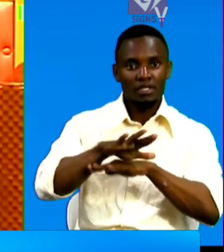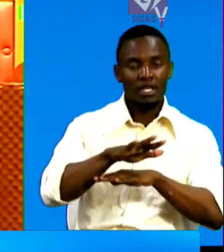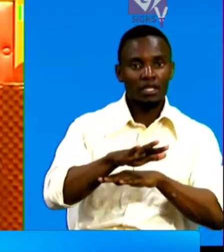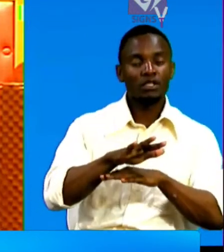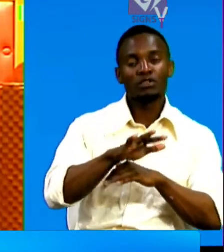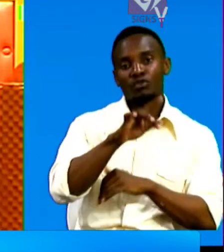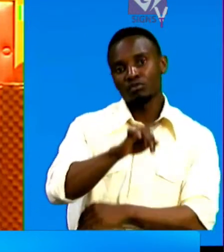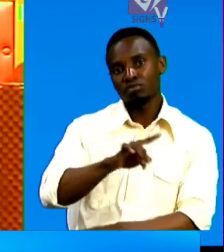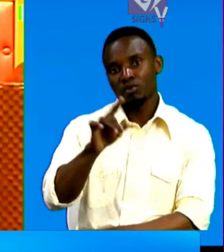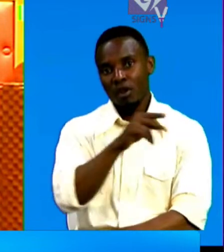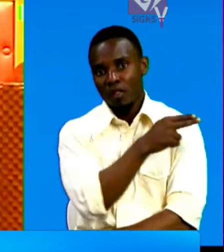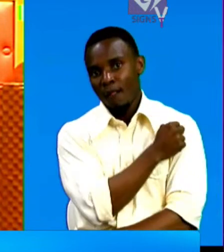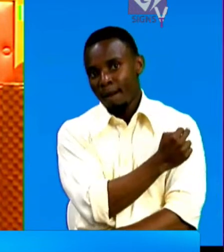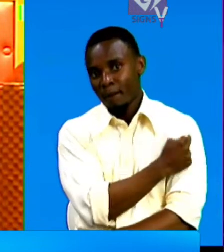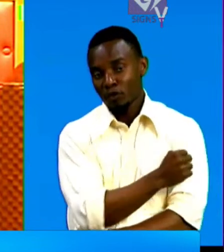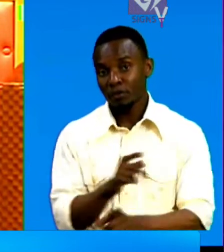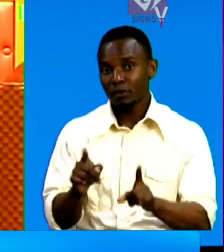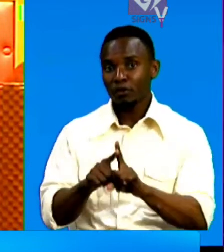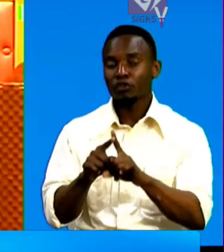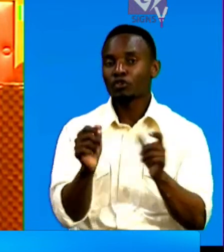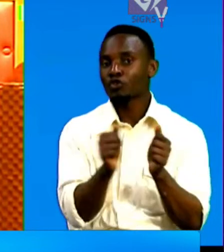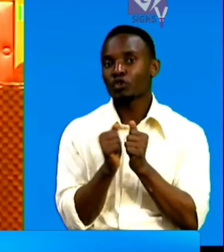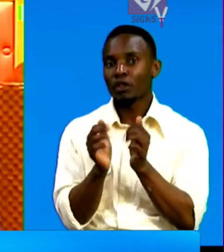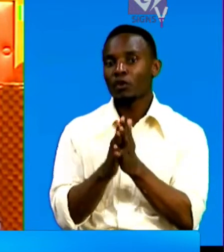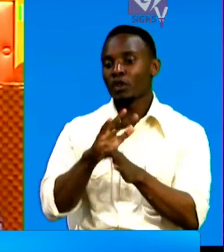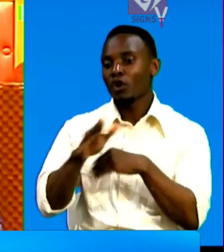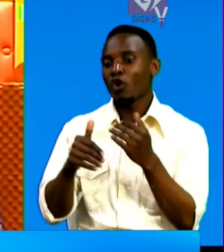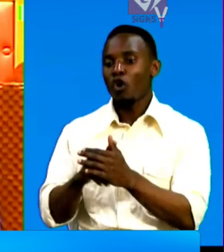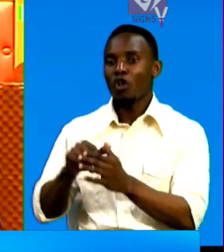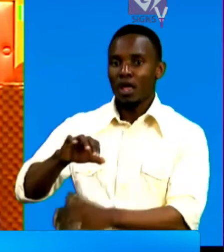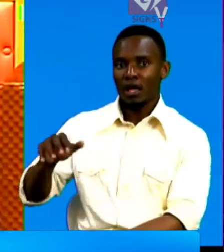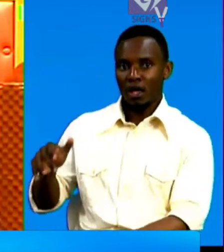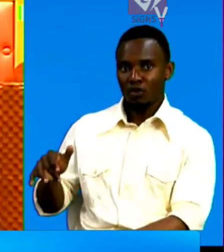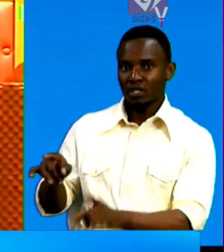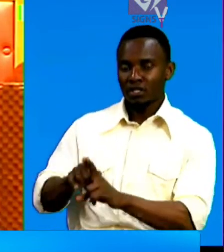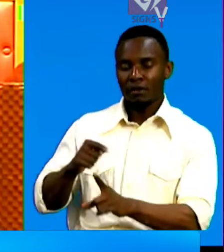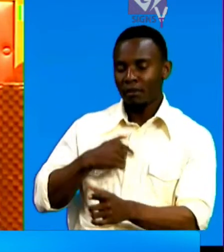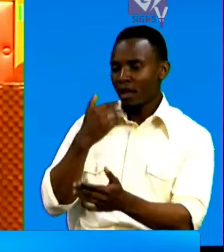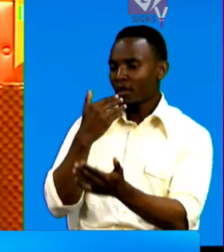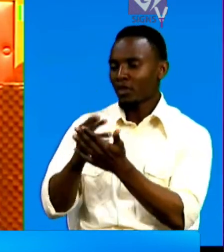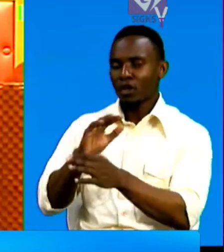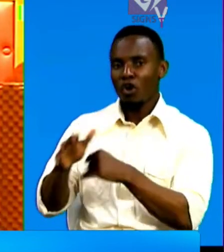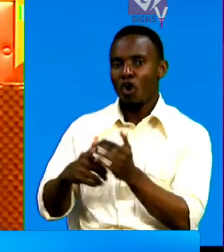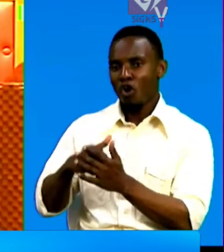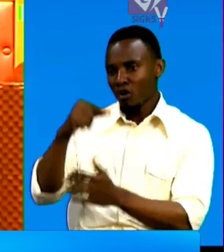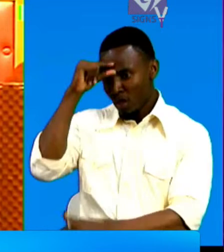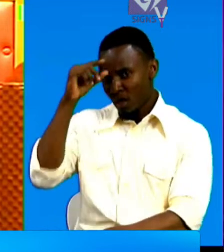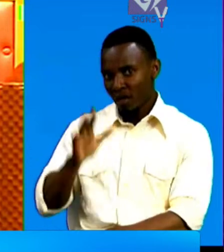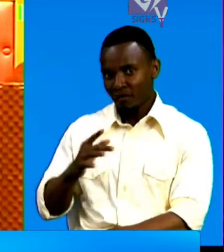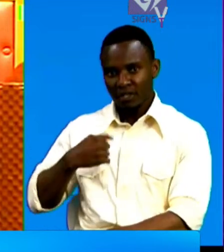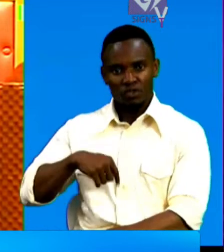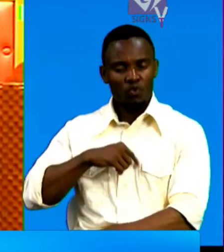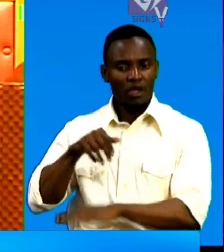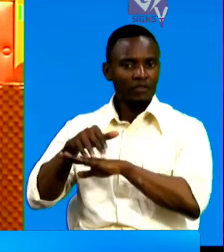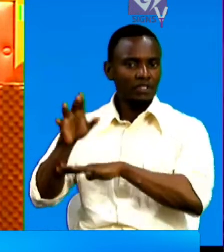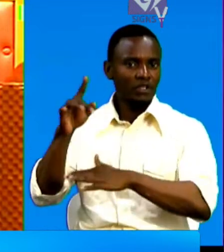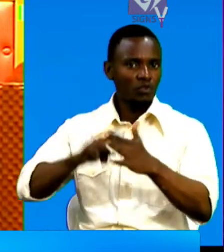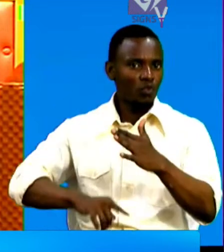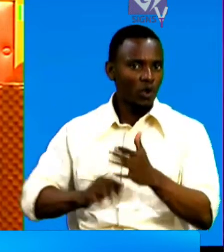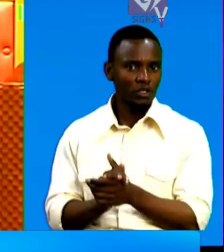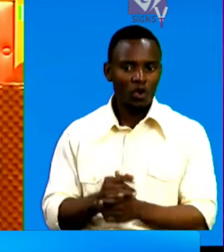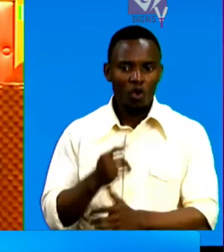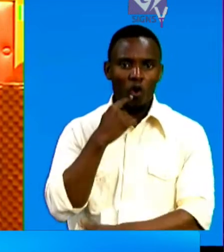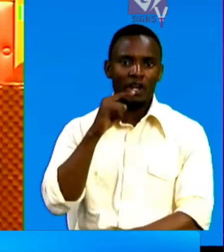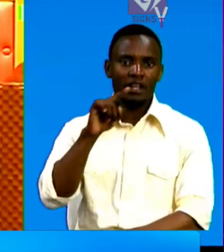Together with all the 47 counties, and again I am grateful to the governors, we have deployed 100,000